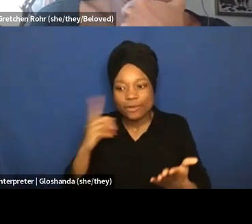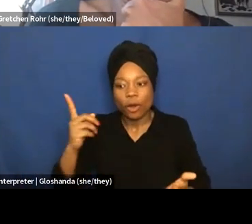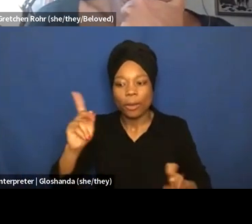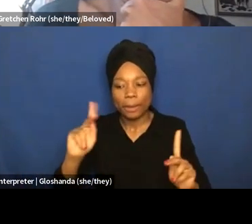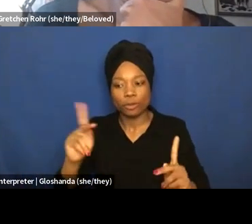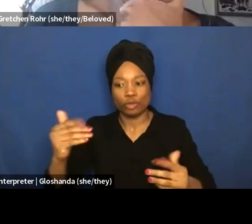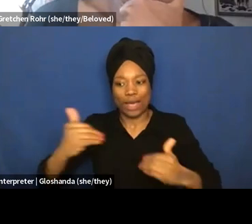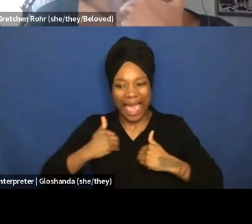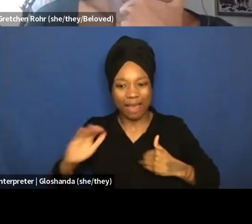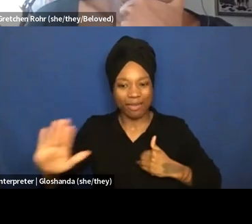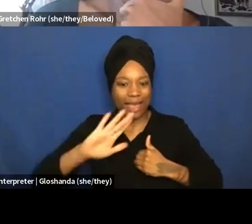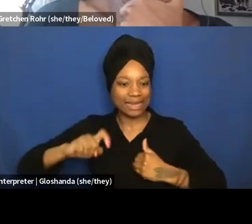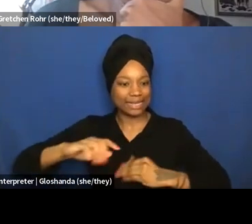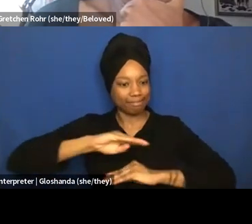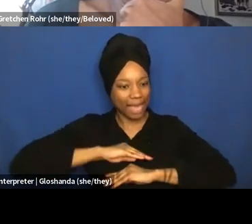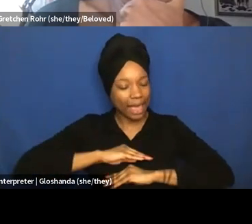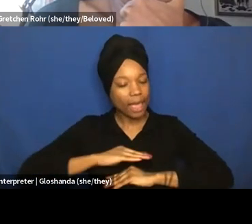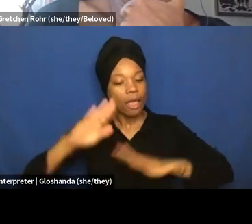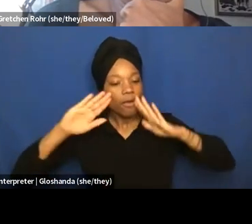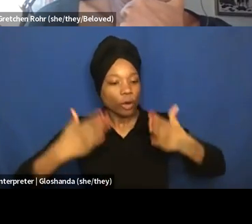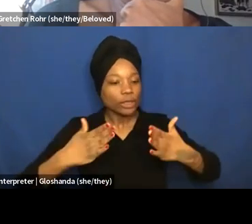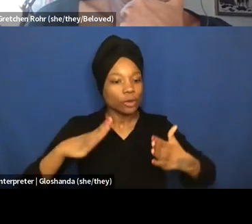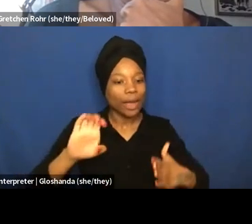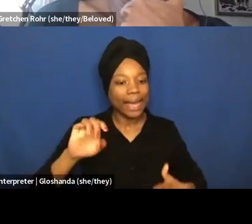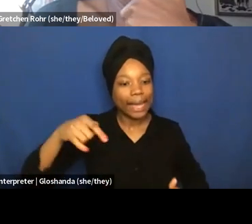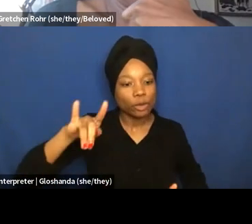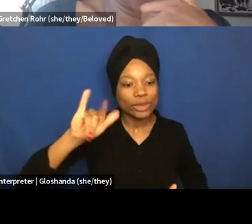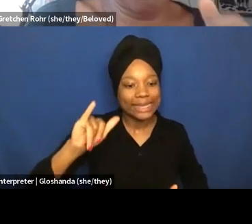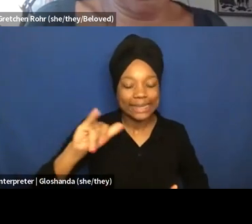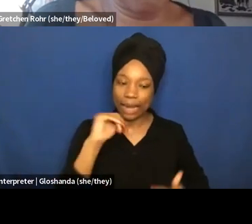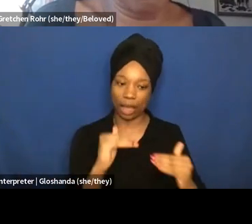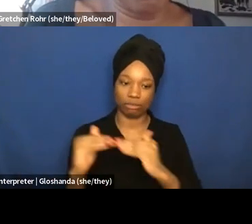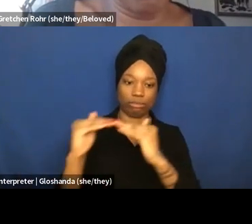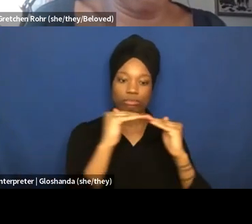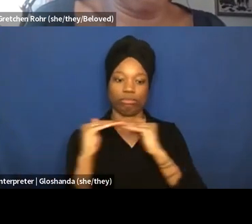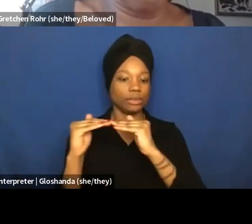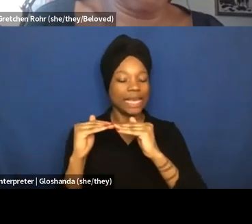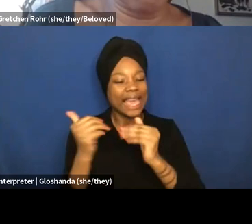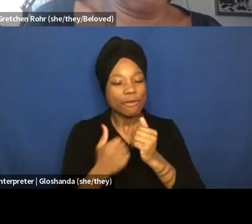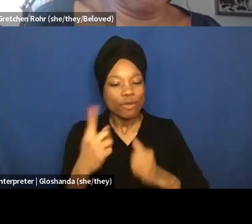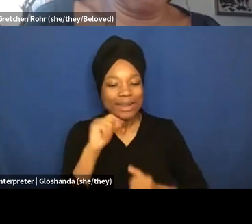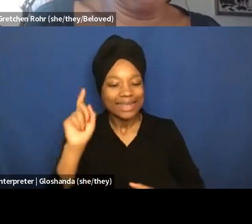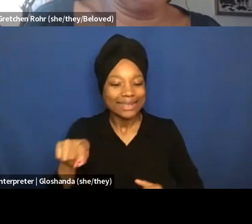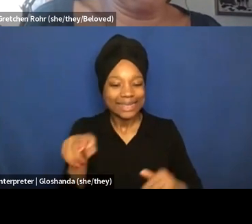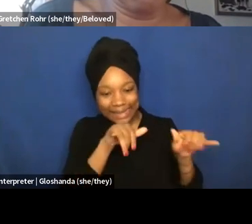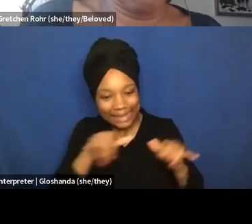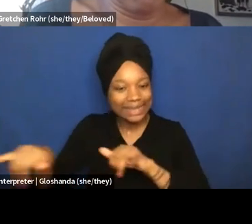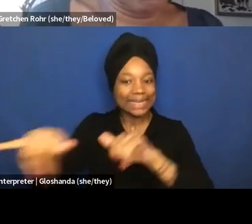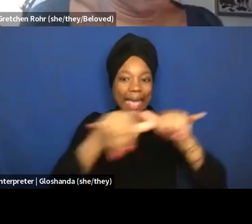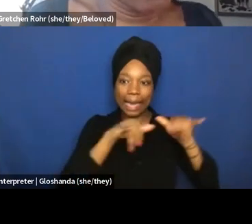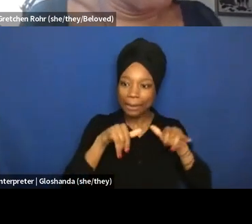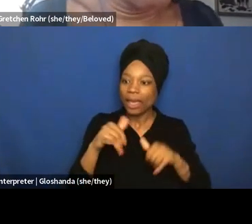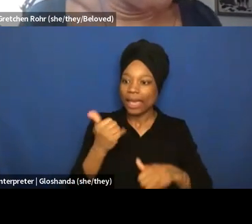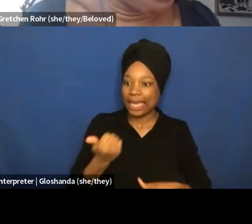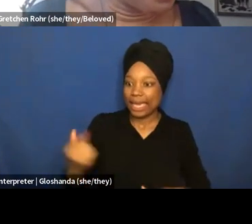on equity rather than equality in our care. Everyone doesn't need the same things. Right? Like if for any of us who are in the world